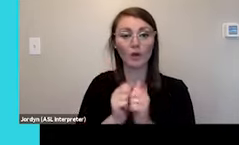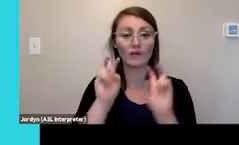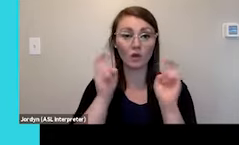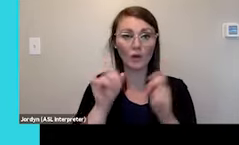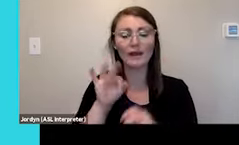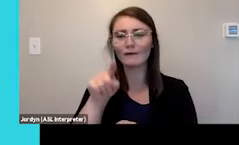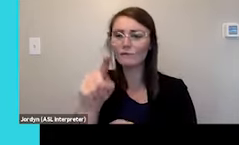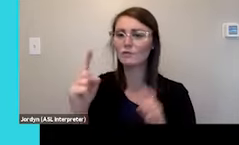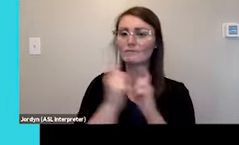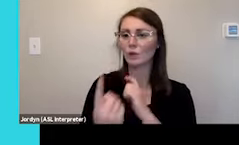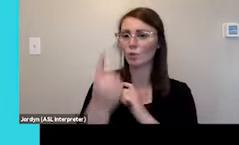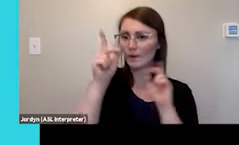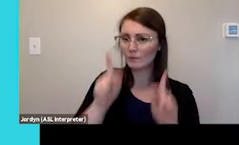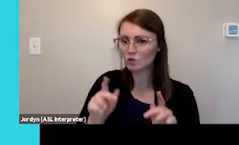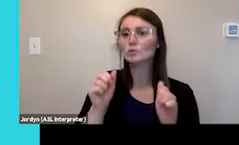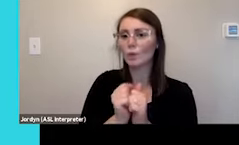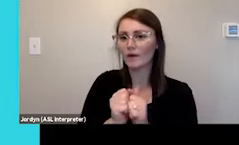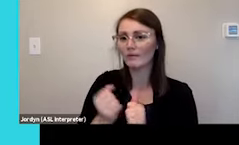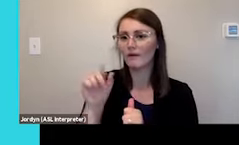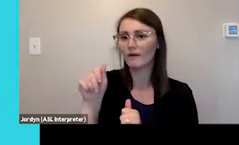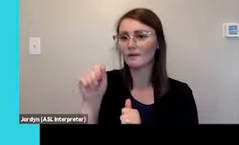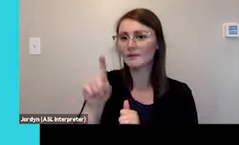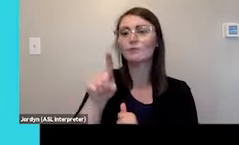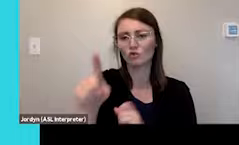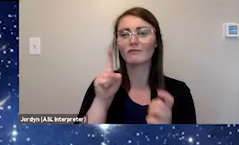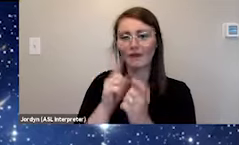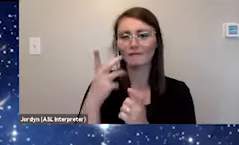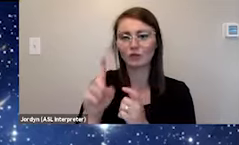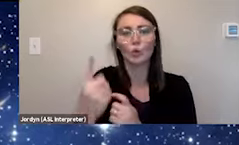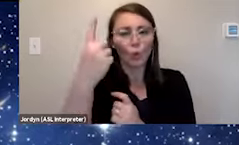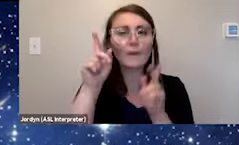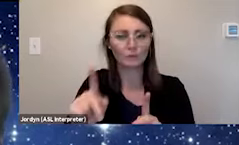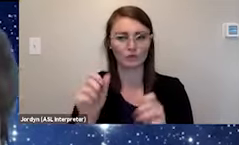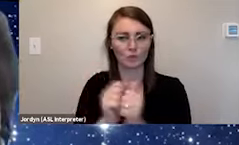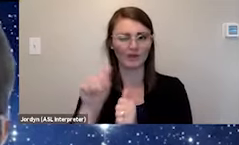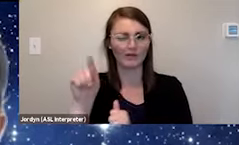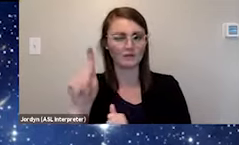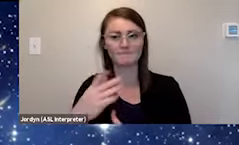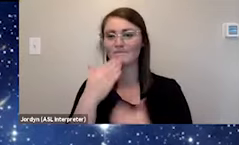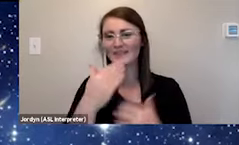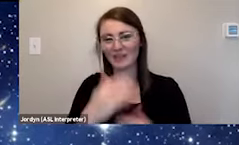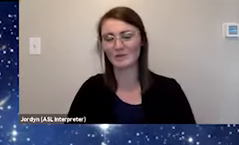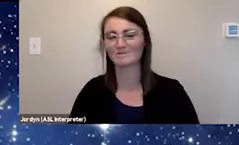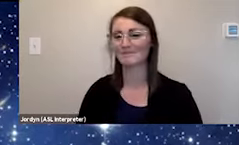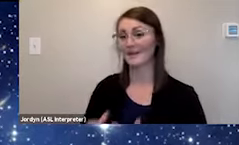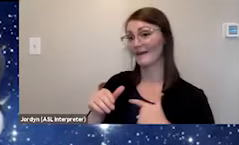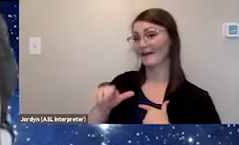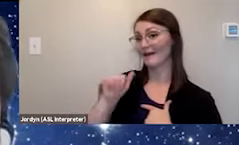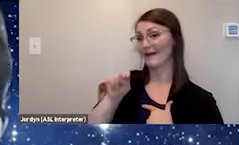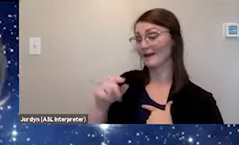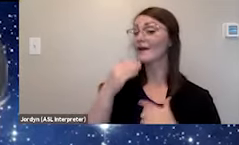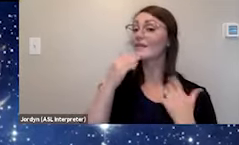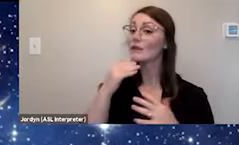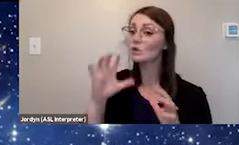person with autism, you've met one person with autism. Thank you. Thank you so much, Senay. That was fantastic. Thank